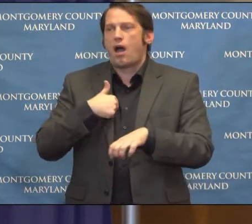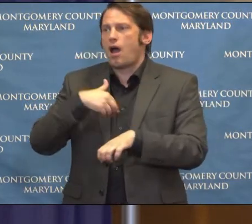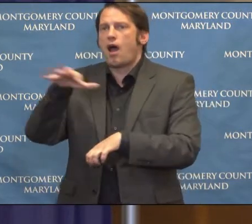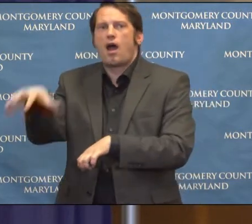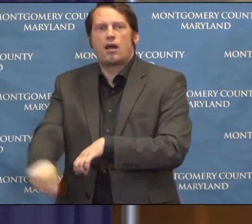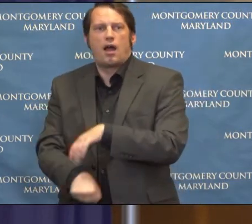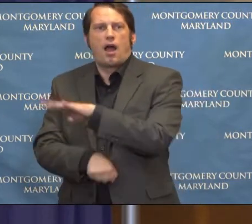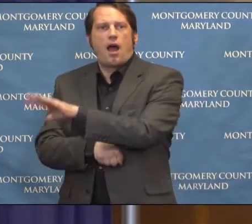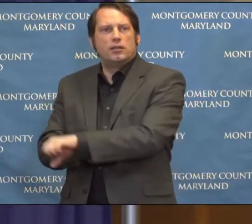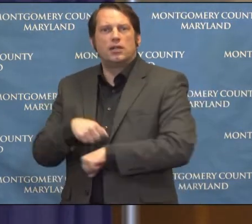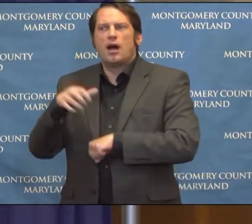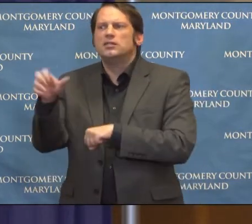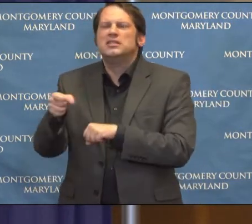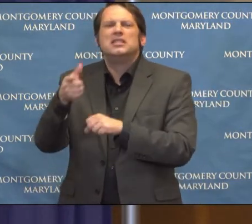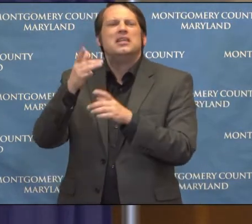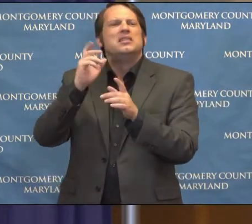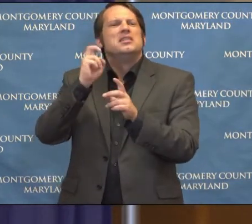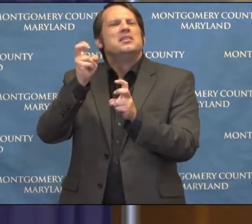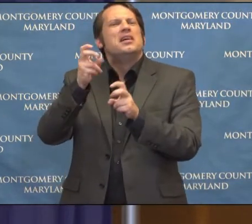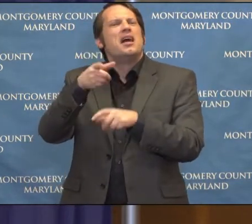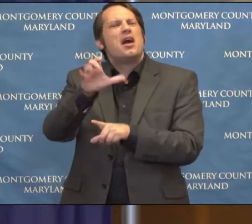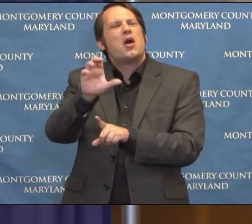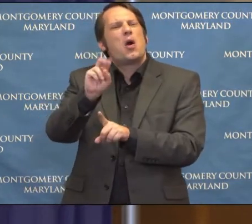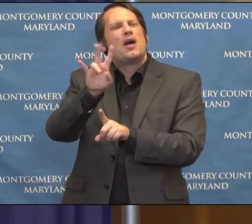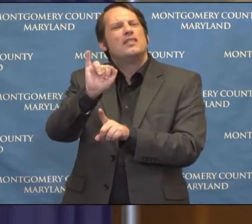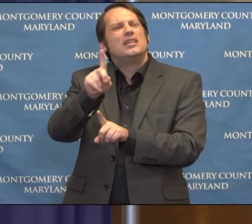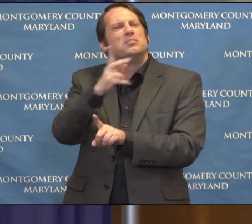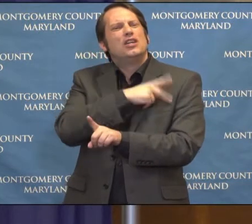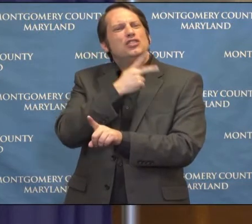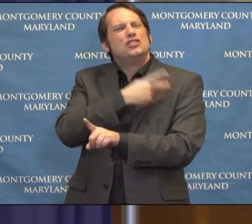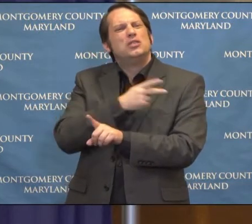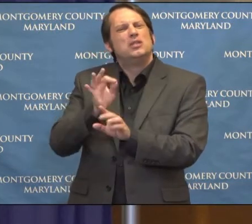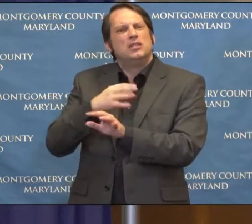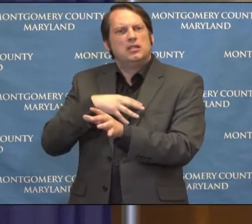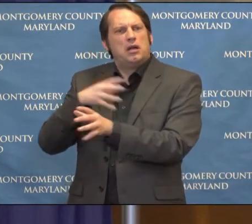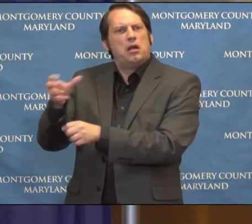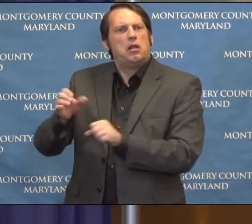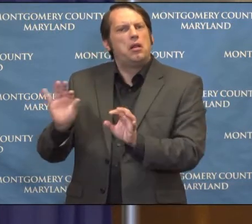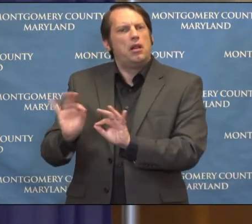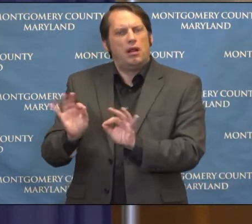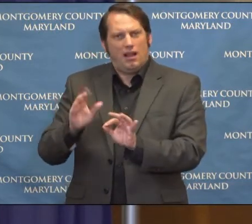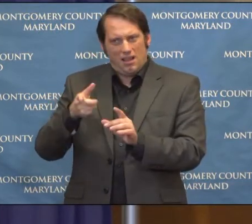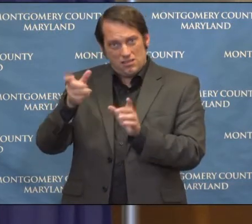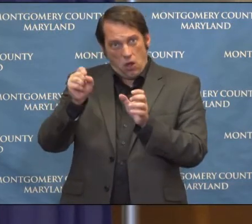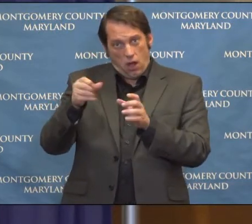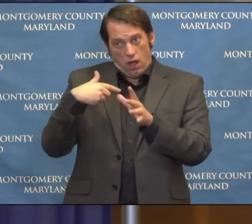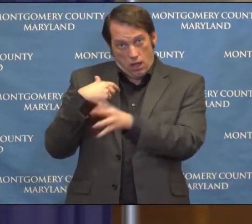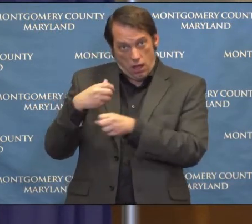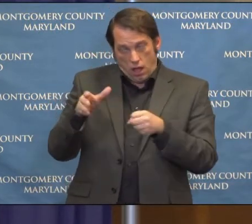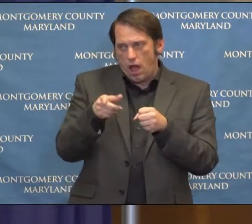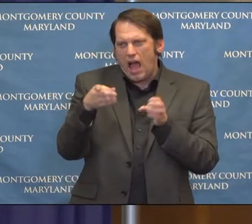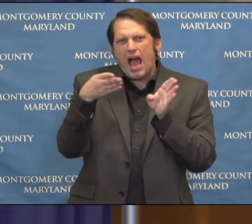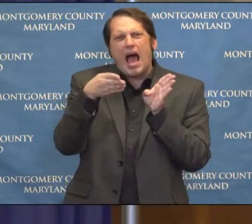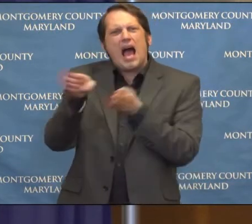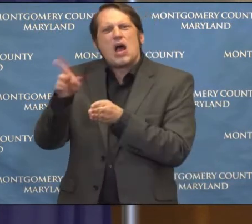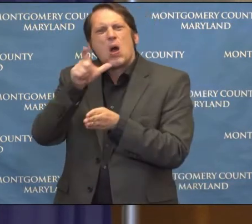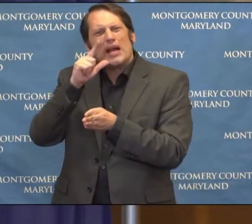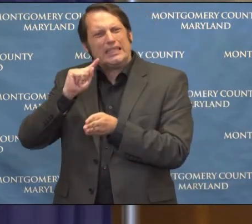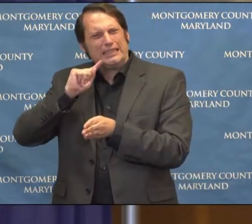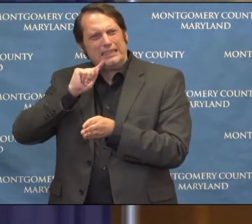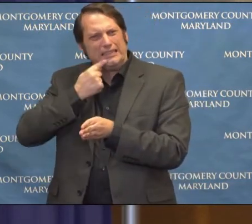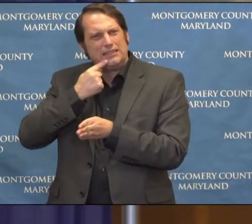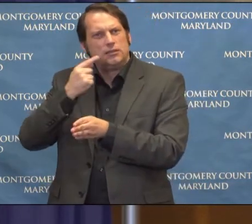patients to be able to free up space in their tertiary care centers at White Oak and Shady Grove. Thank you.